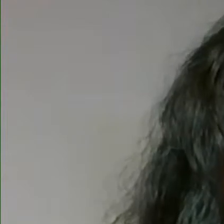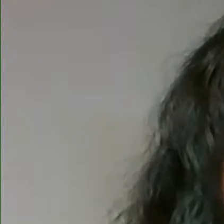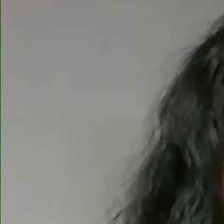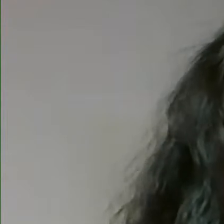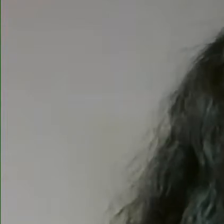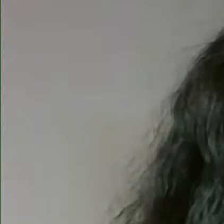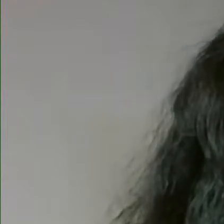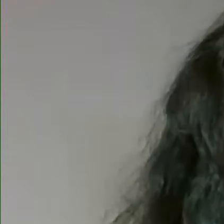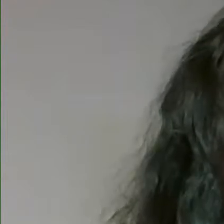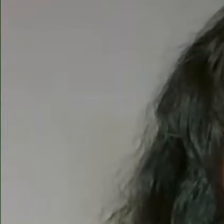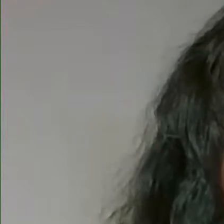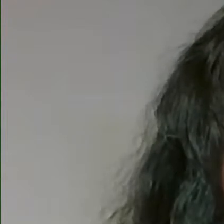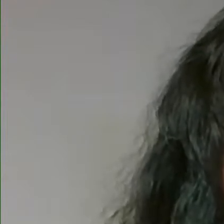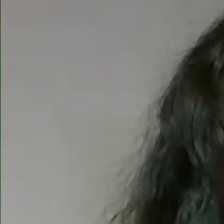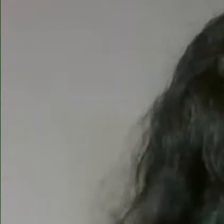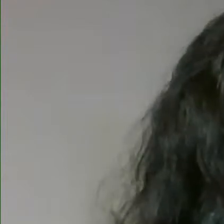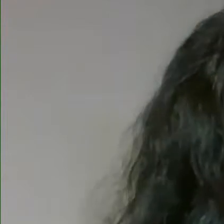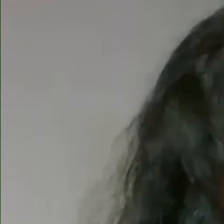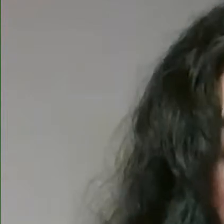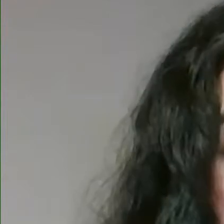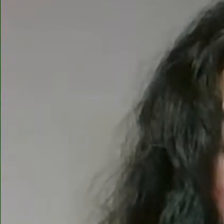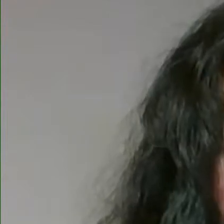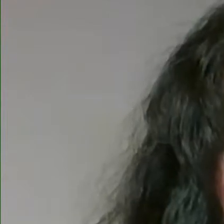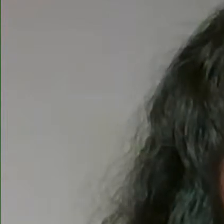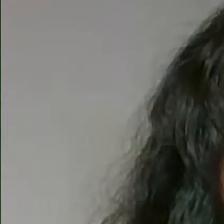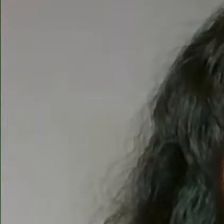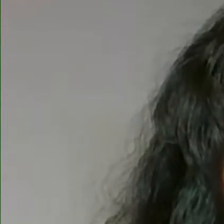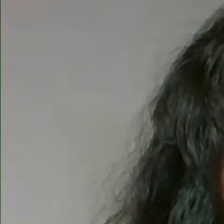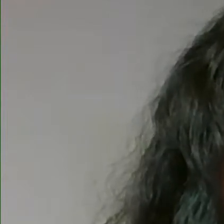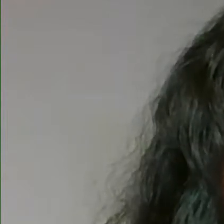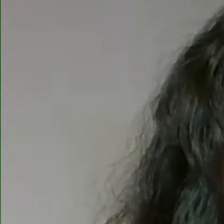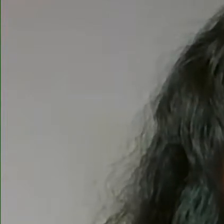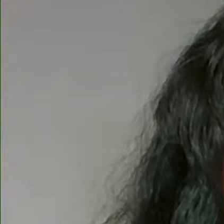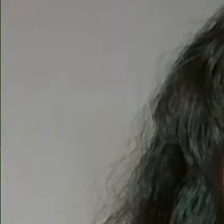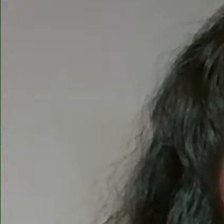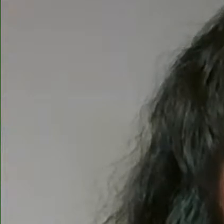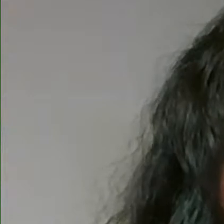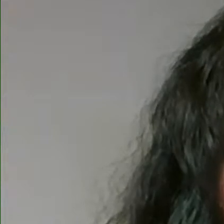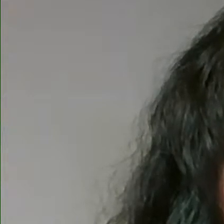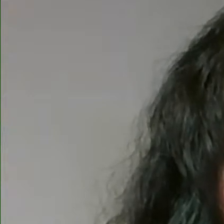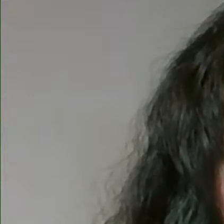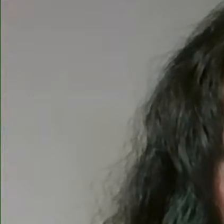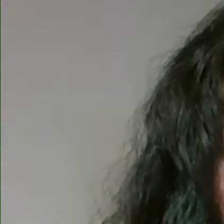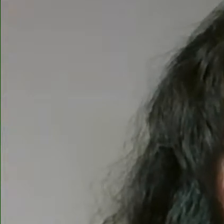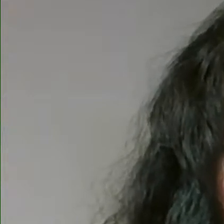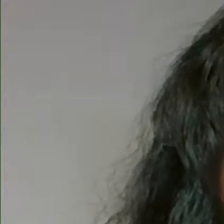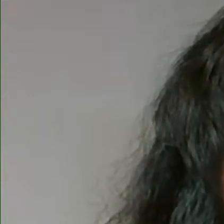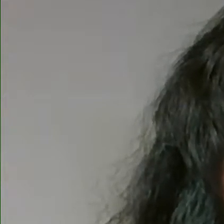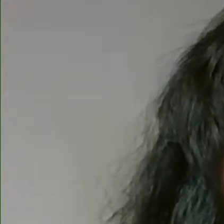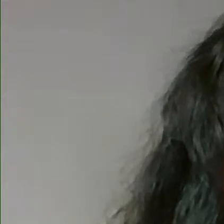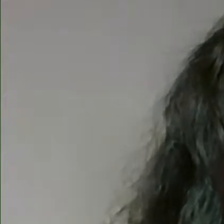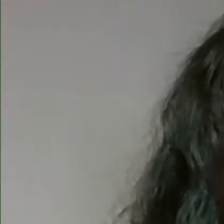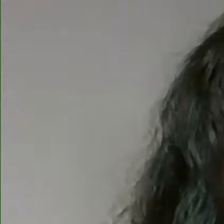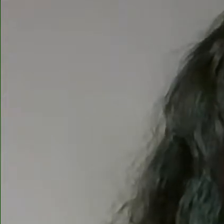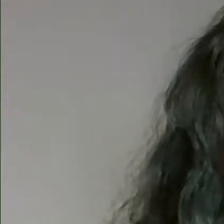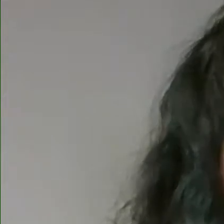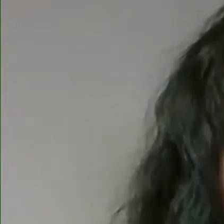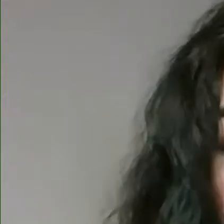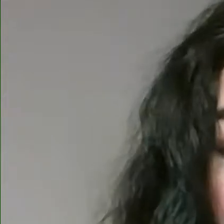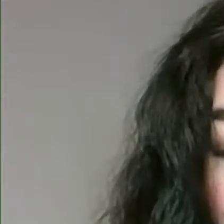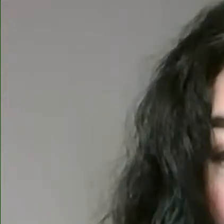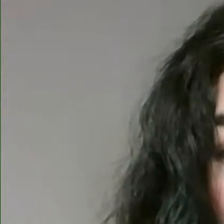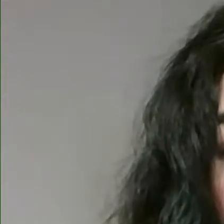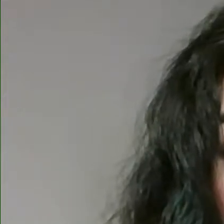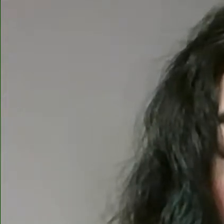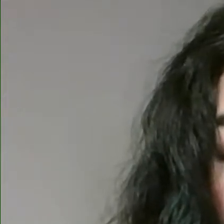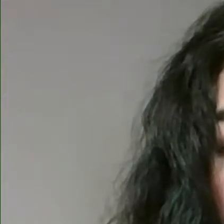state in a timely fashion, which just creates challenges for all of us. And that's why we recommend that the public